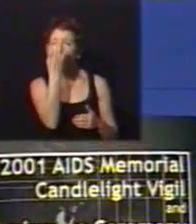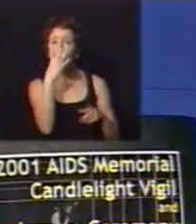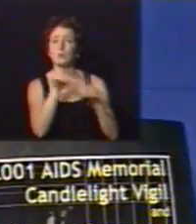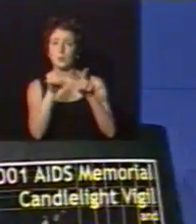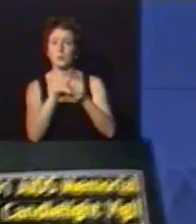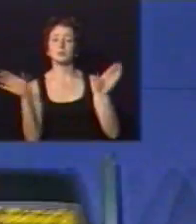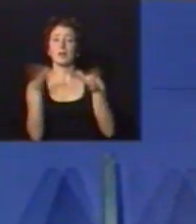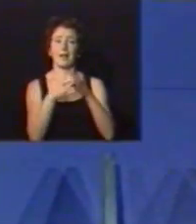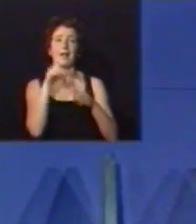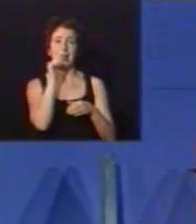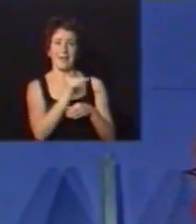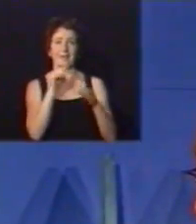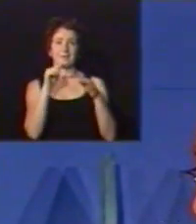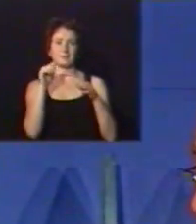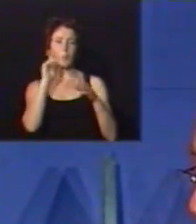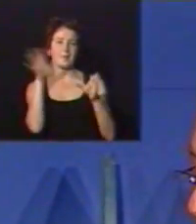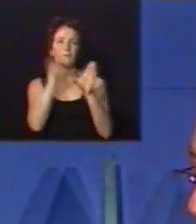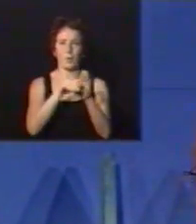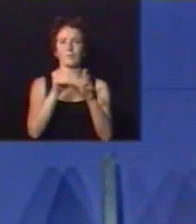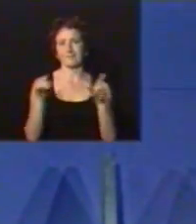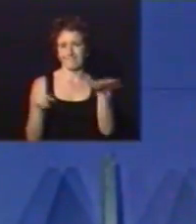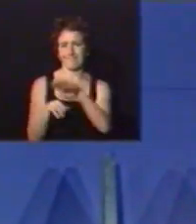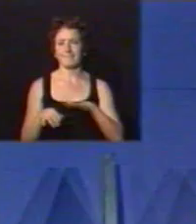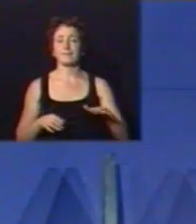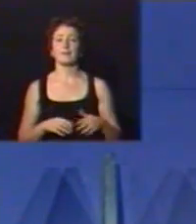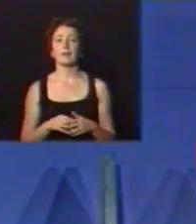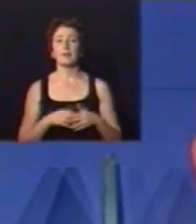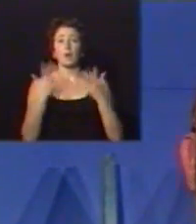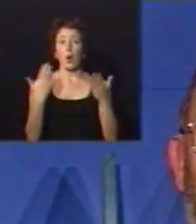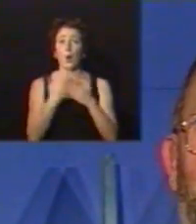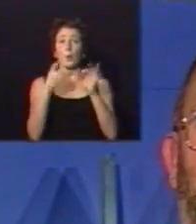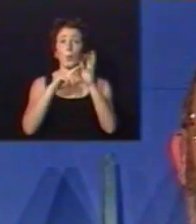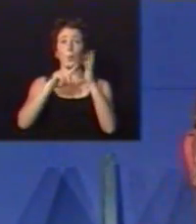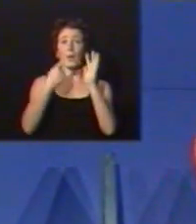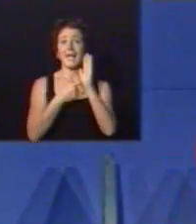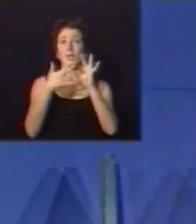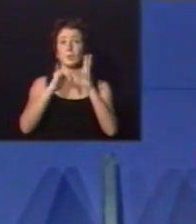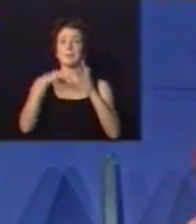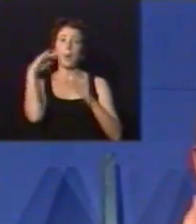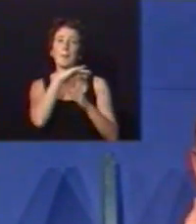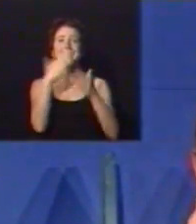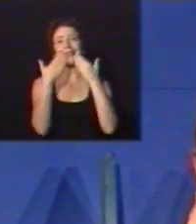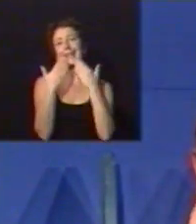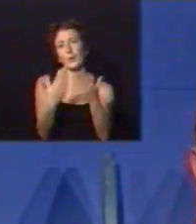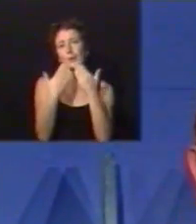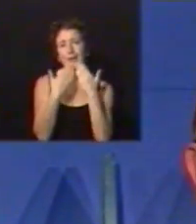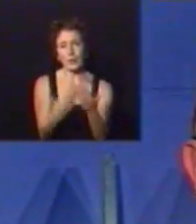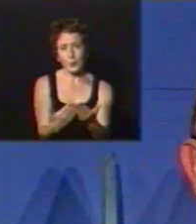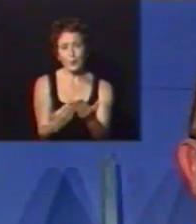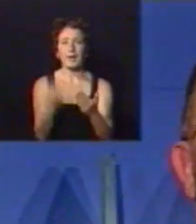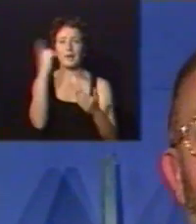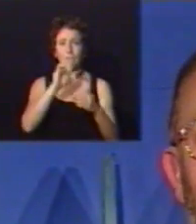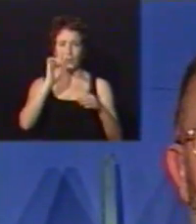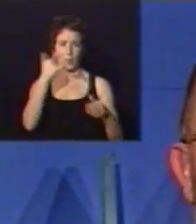mentioned is also taking part of it. On behalf of Queer News Melbourne, thank you very much, and for the